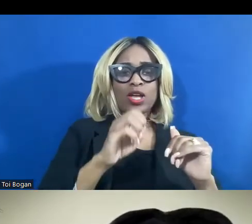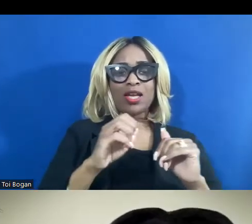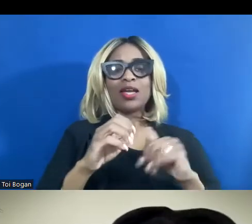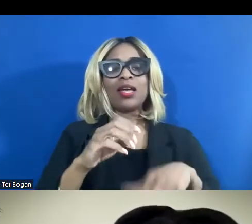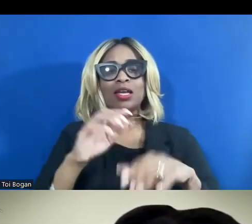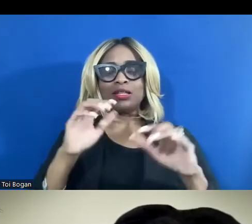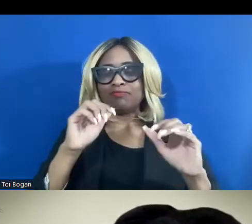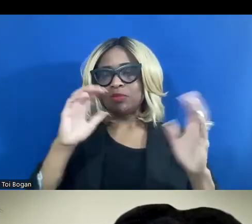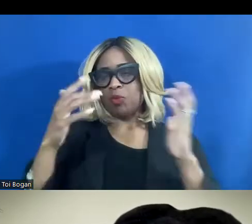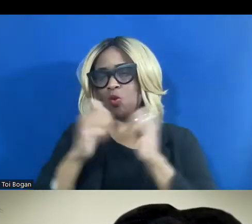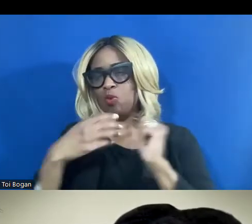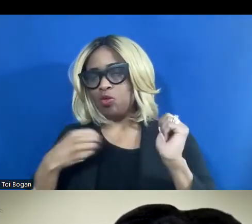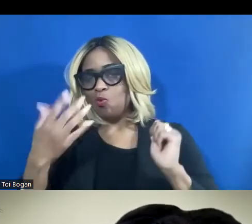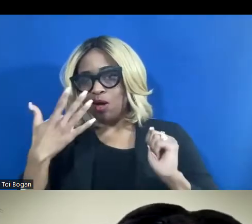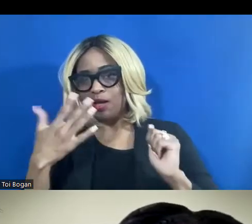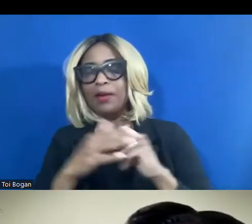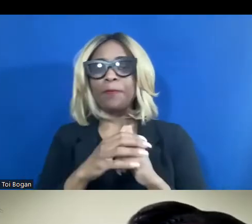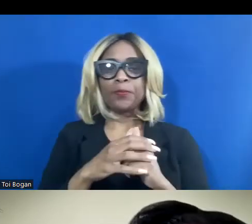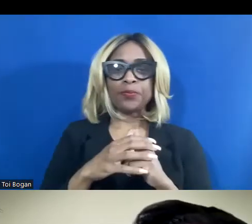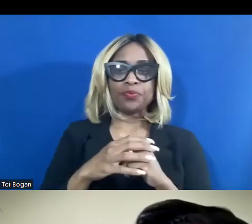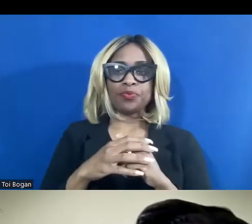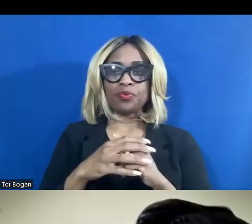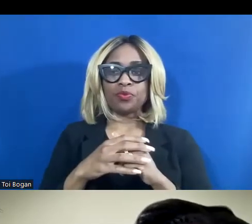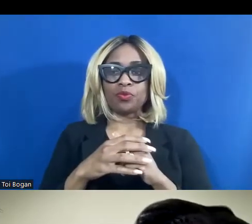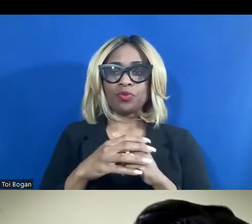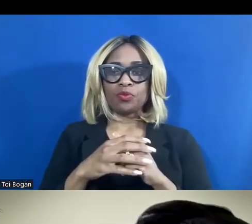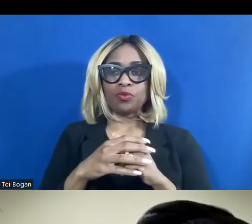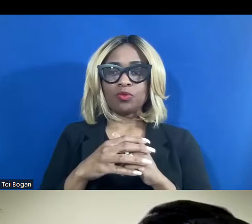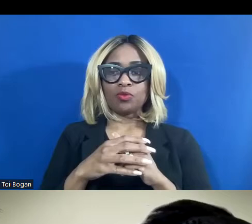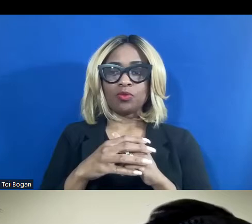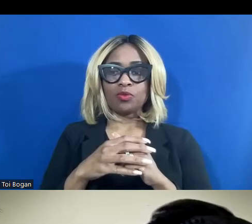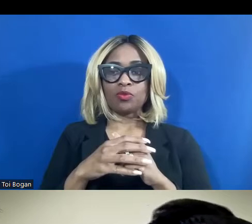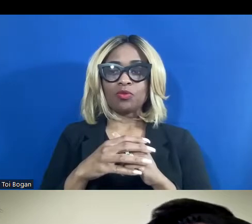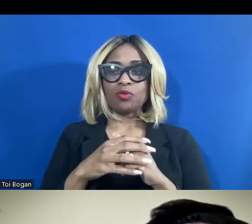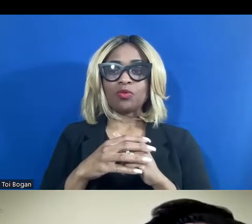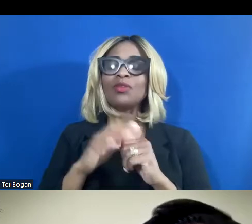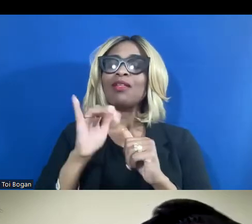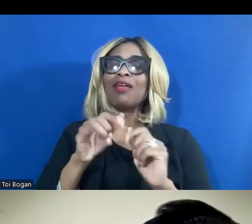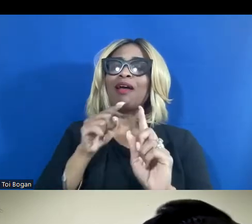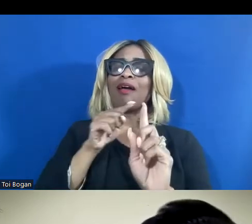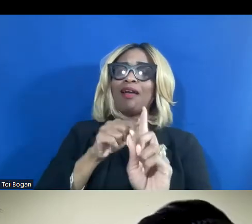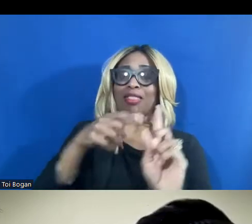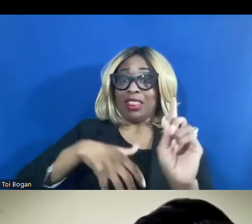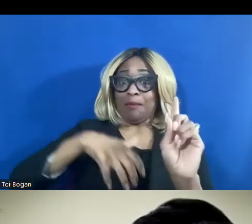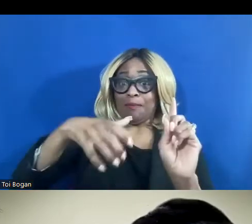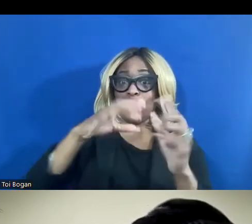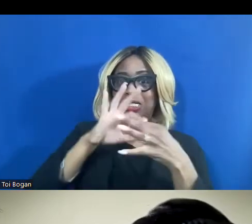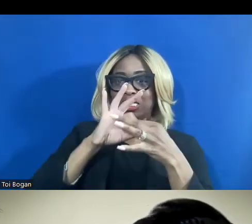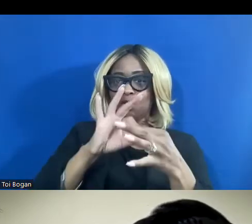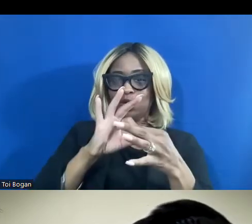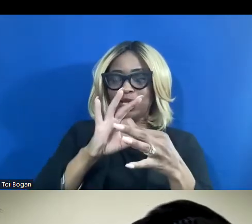compared to white birthing persons. And then specifically looking at the pregnancy-related